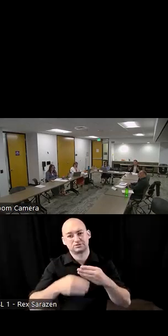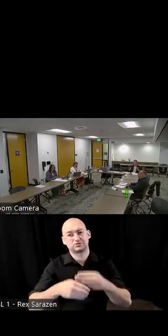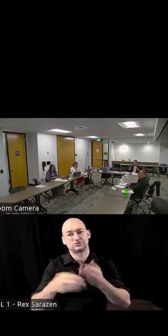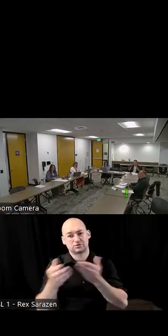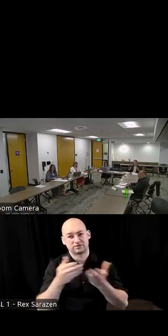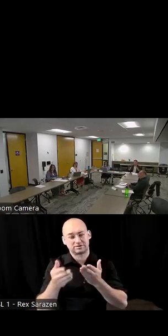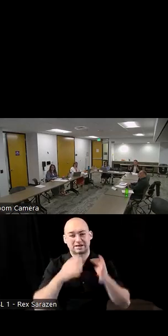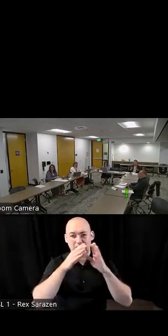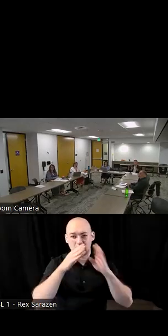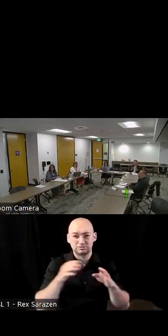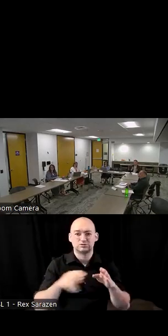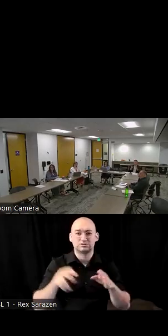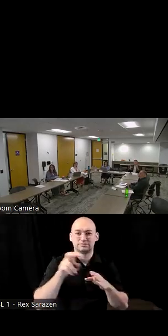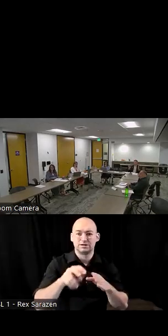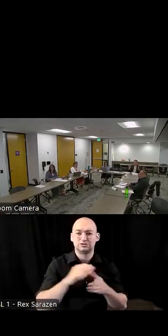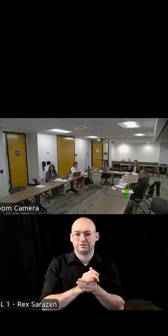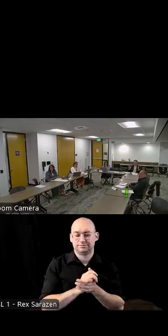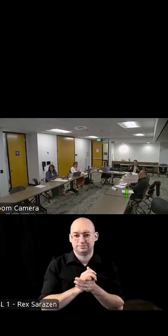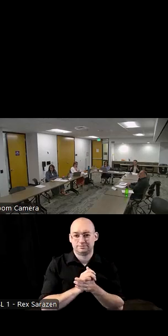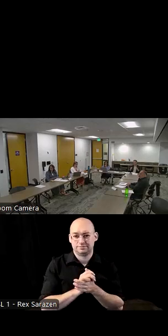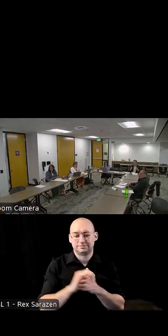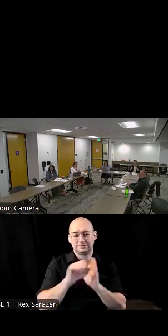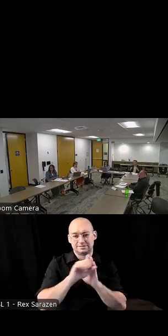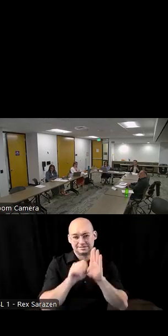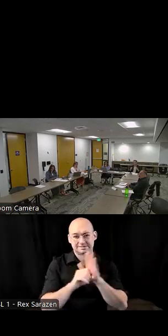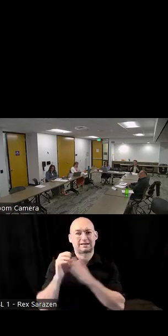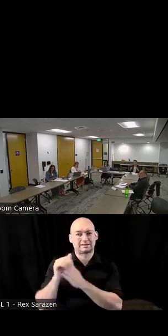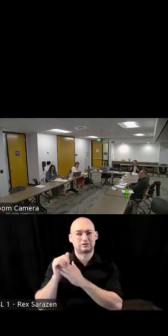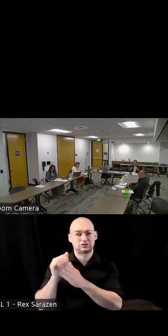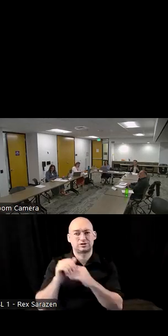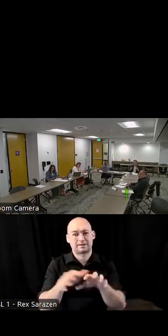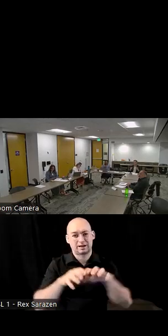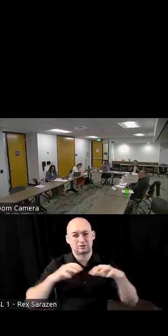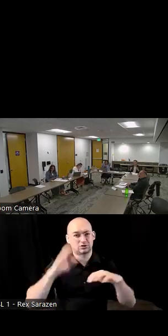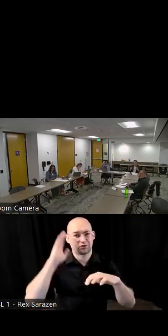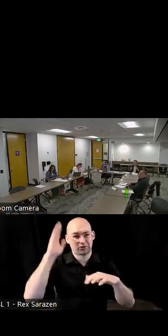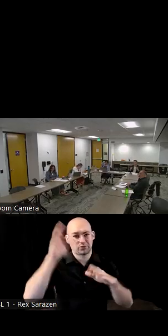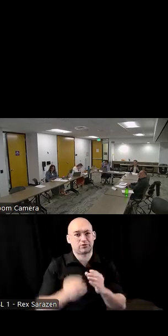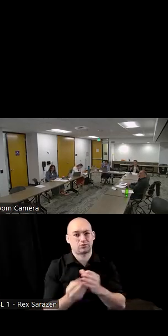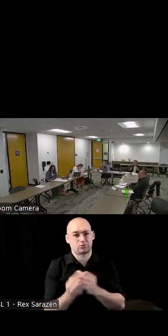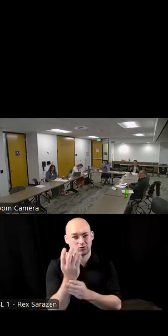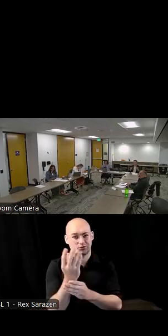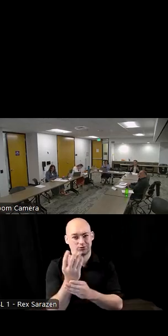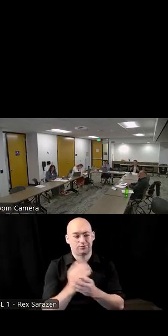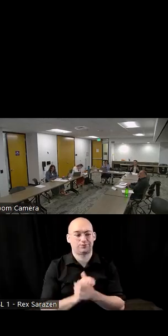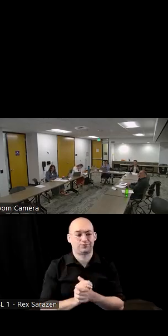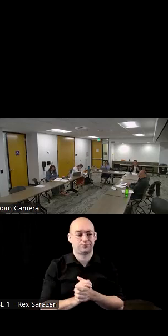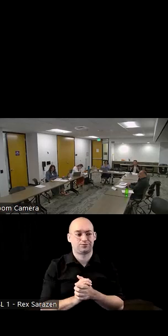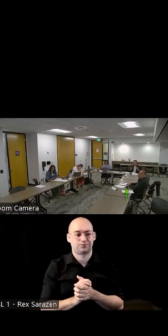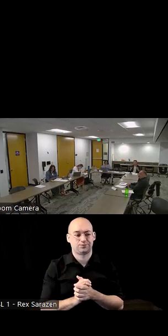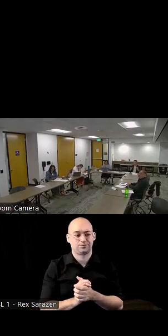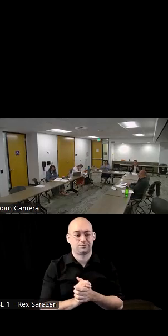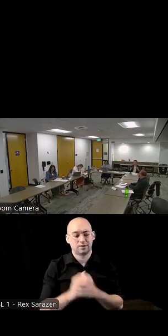as housing or transportation, that state leadership council would expand over time. We would look to establish what's called a provider